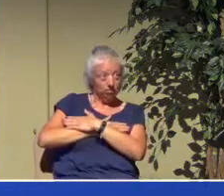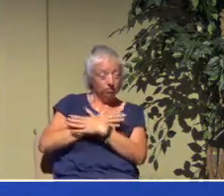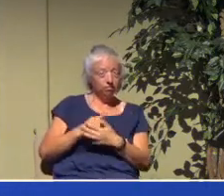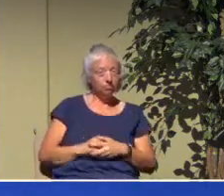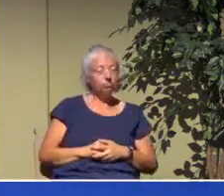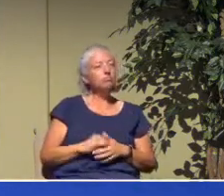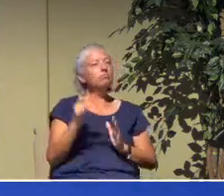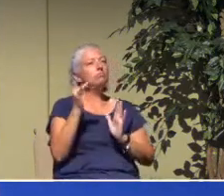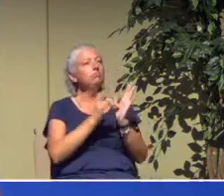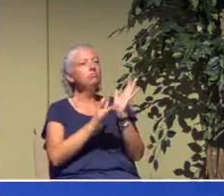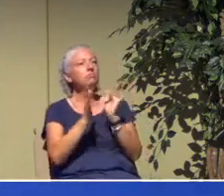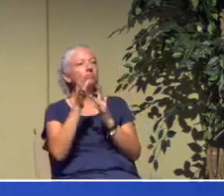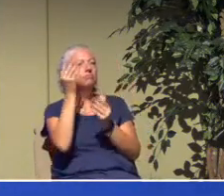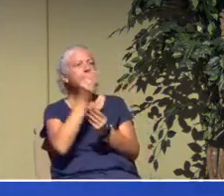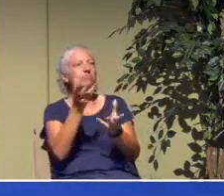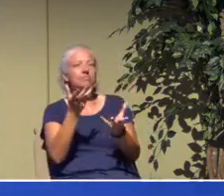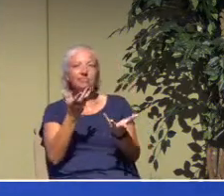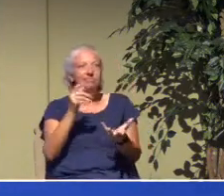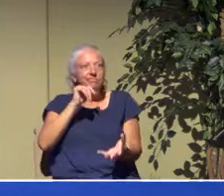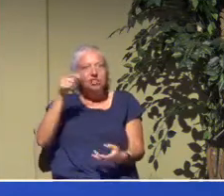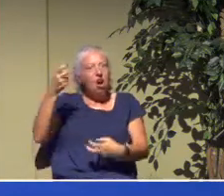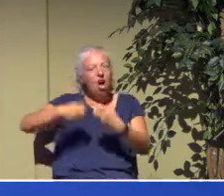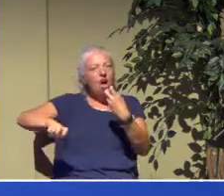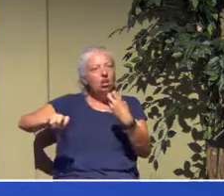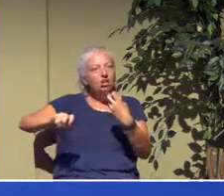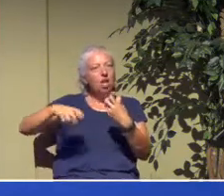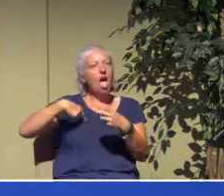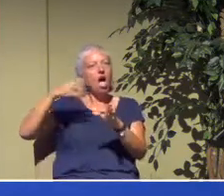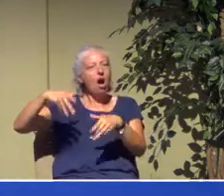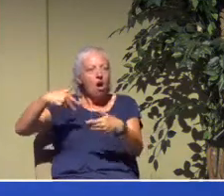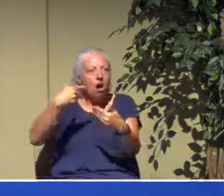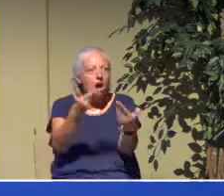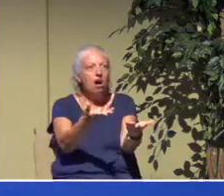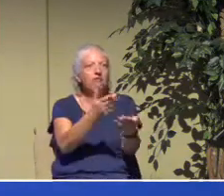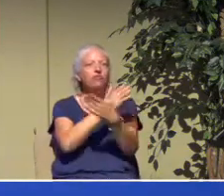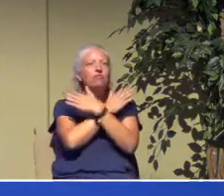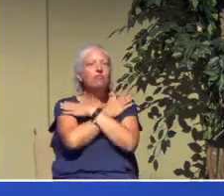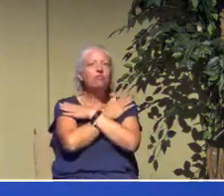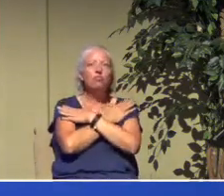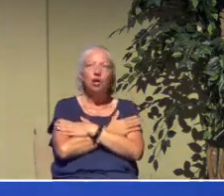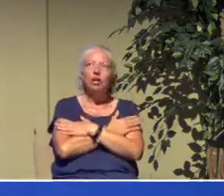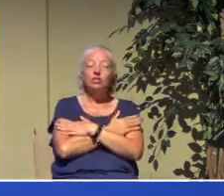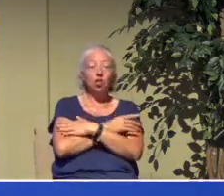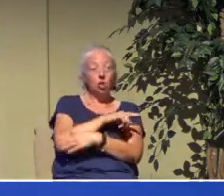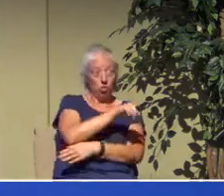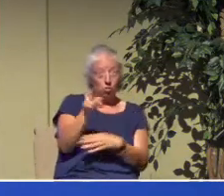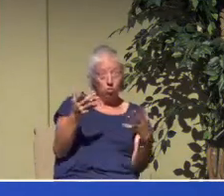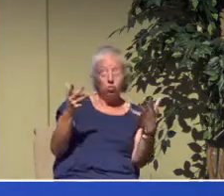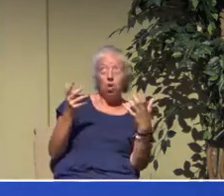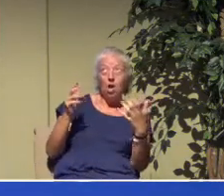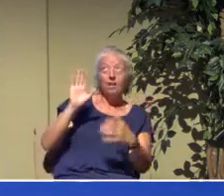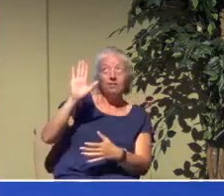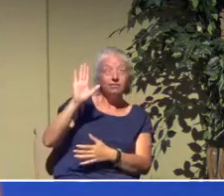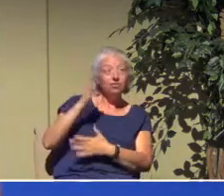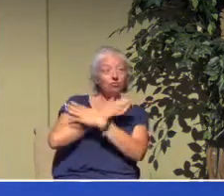Because Jesus says, this is not hard. I am offering you this rest. Do you want this rest?